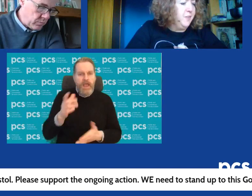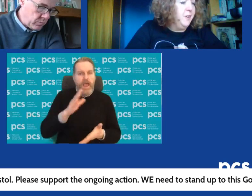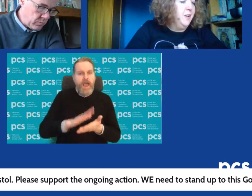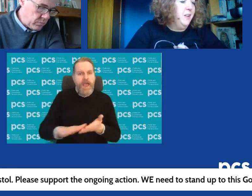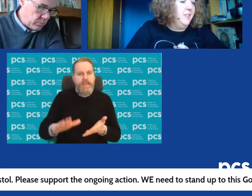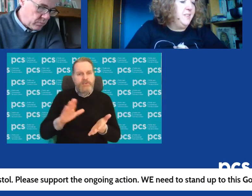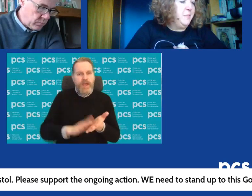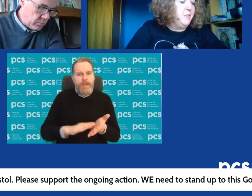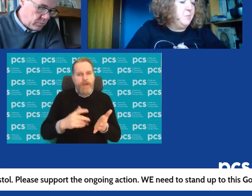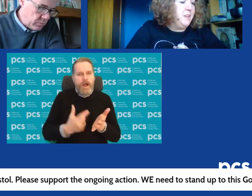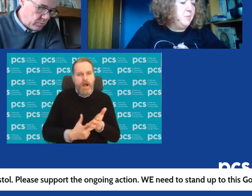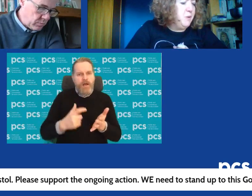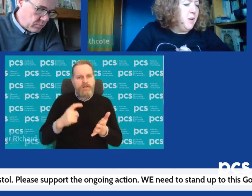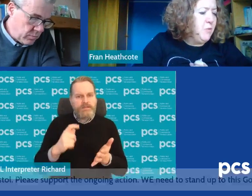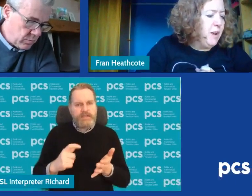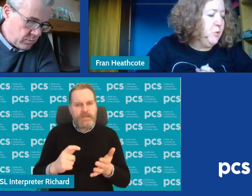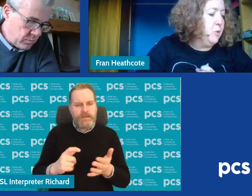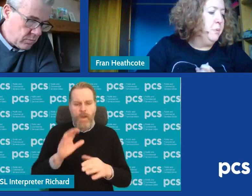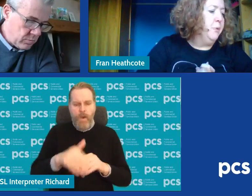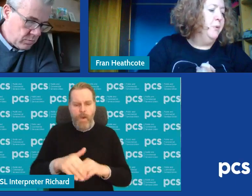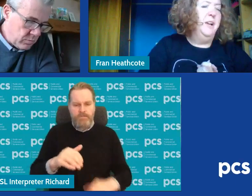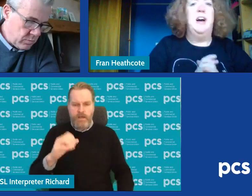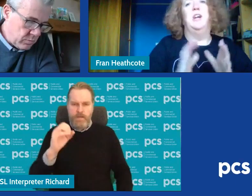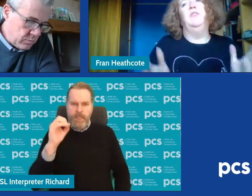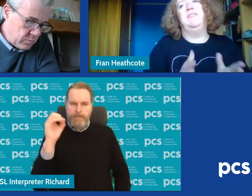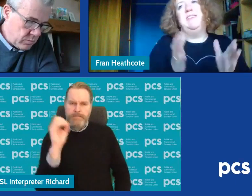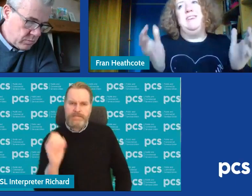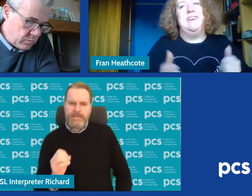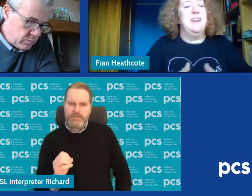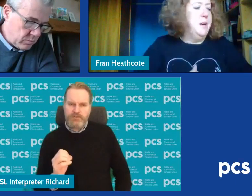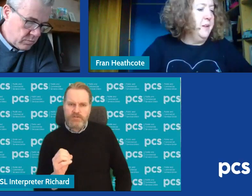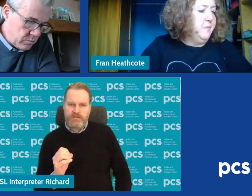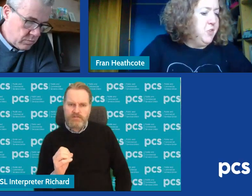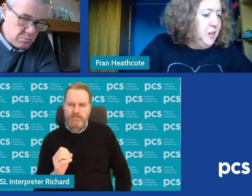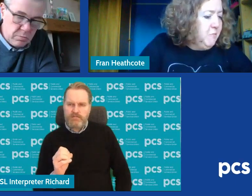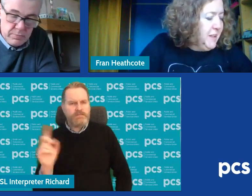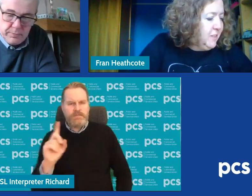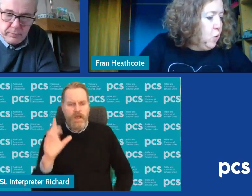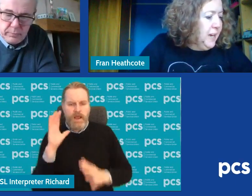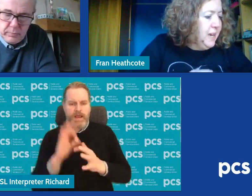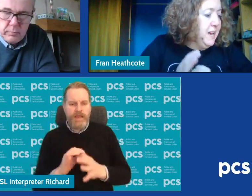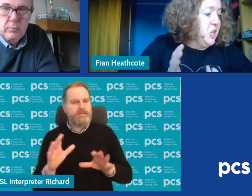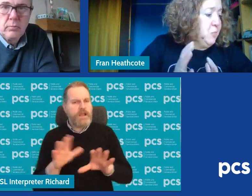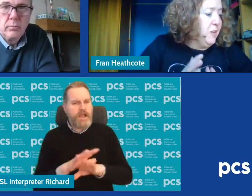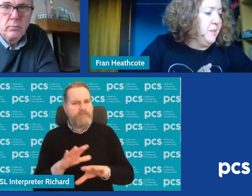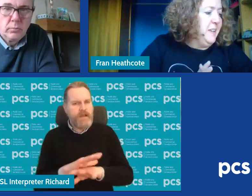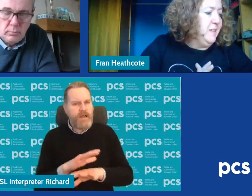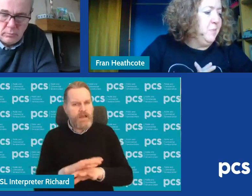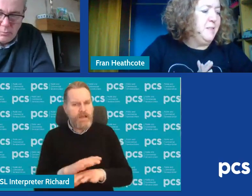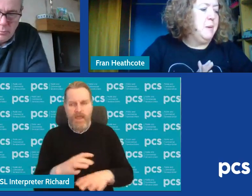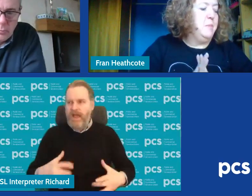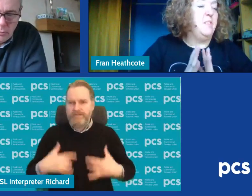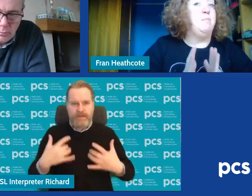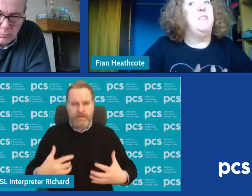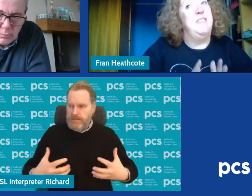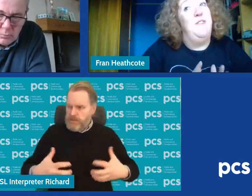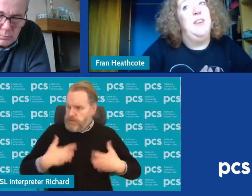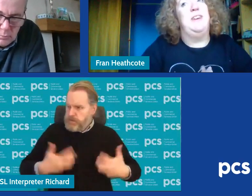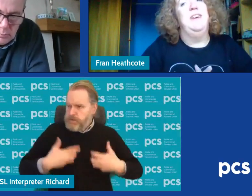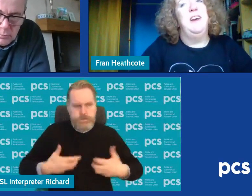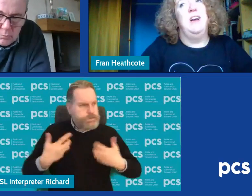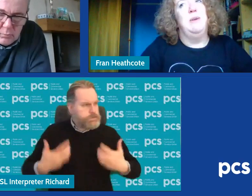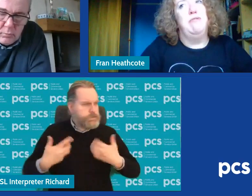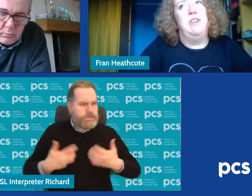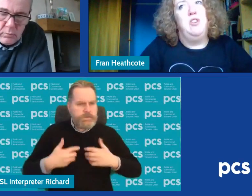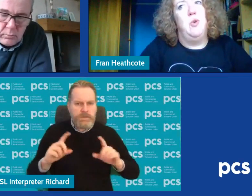for cover? This seems to me to be a red rag to a bull. And obviously, Jeremy, that's quite HMRC